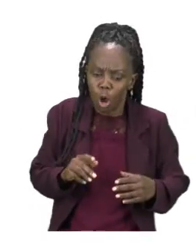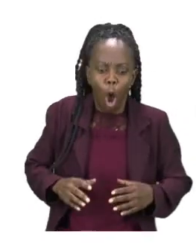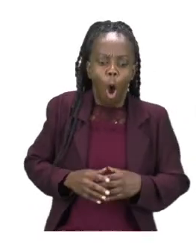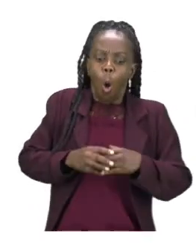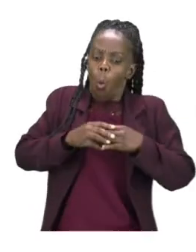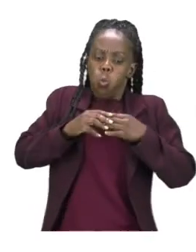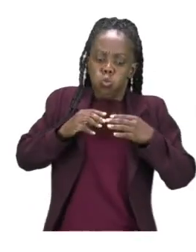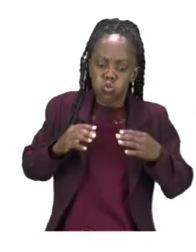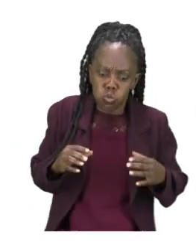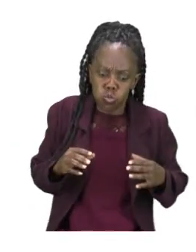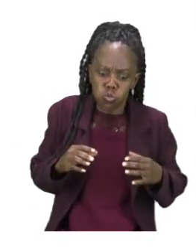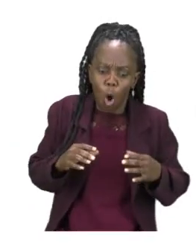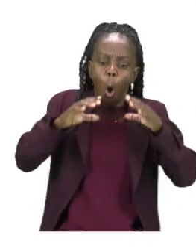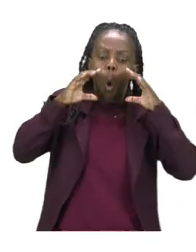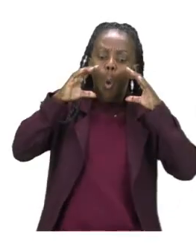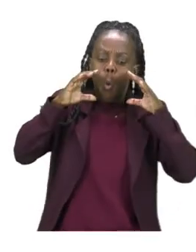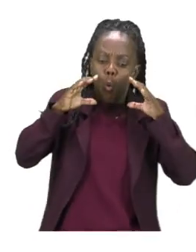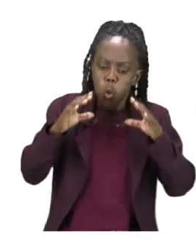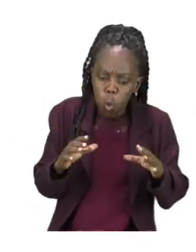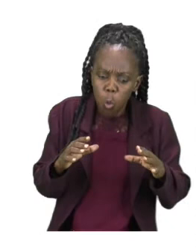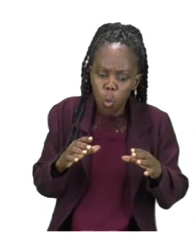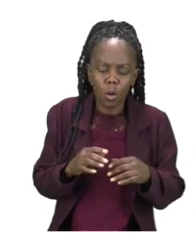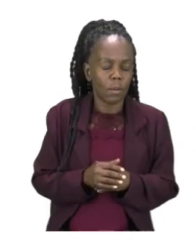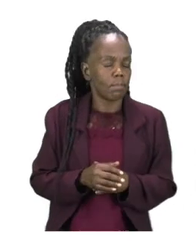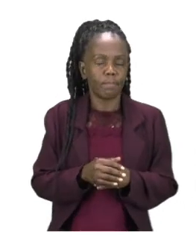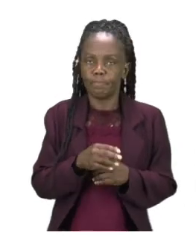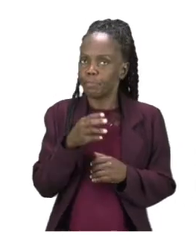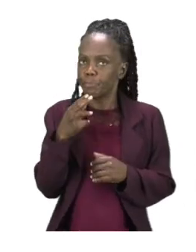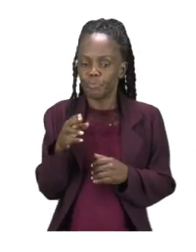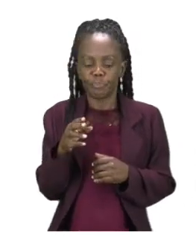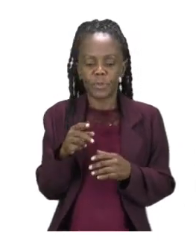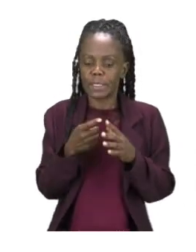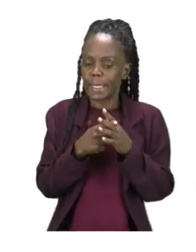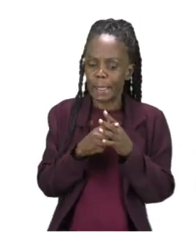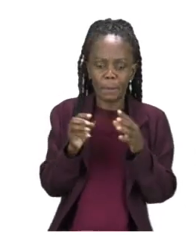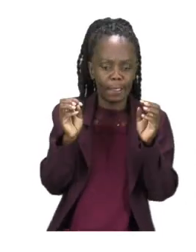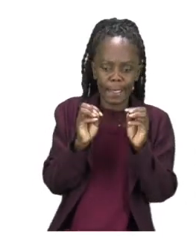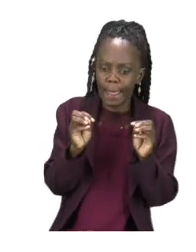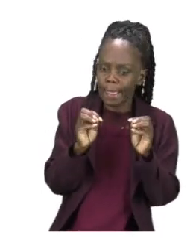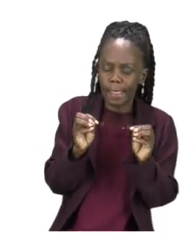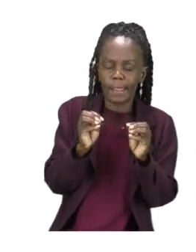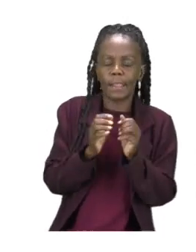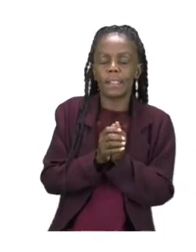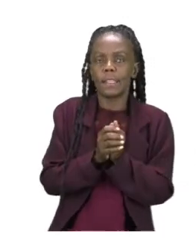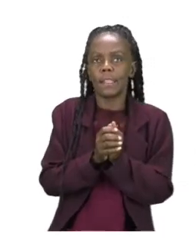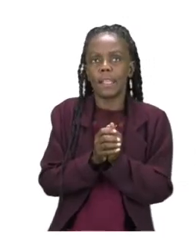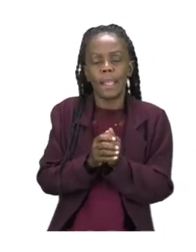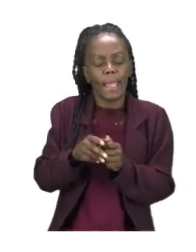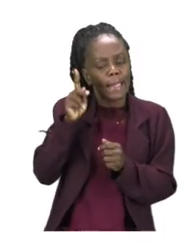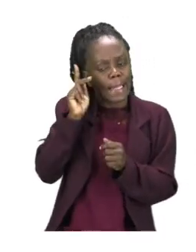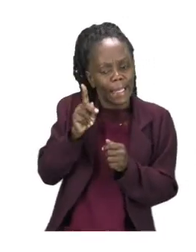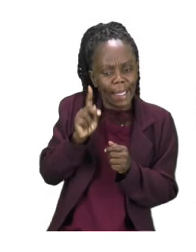and blew again, but still nothing happened. He tried again